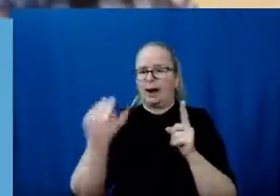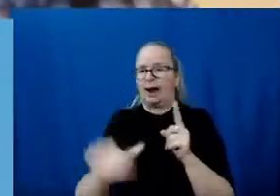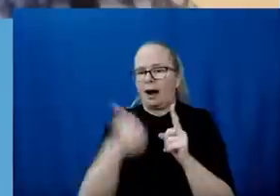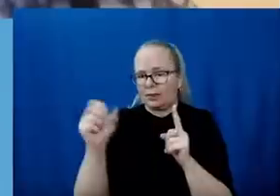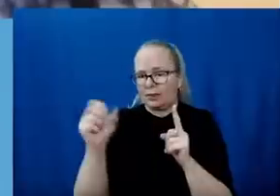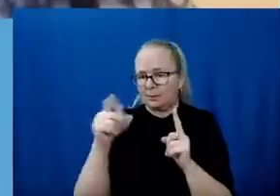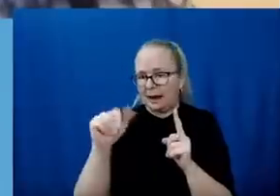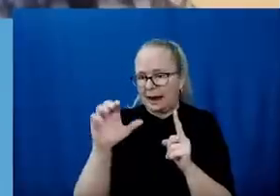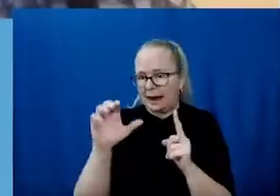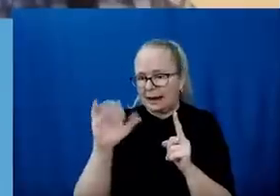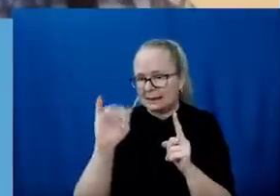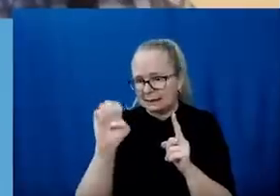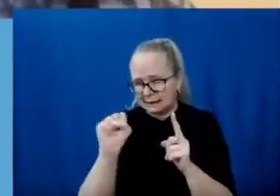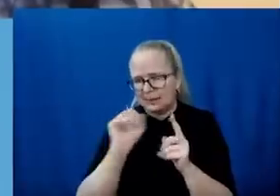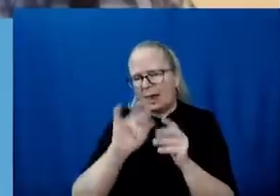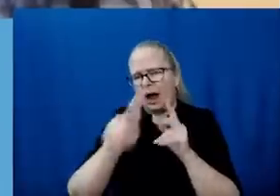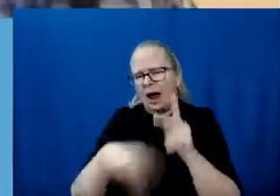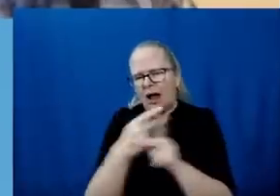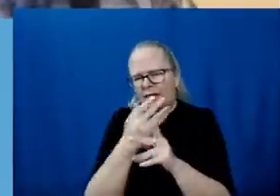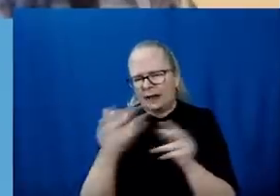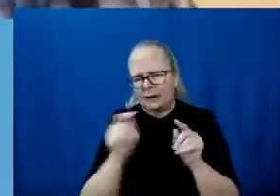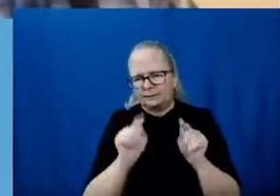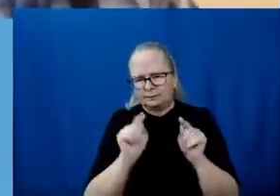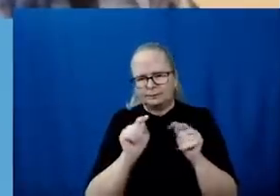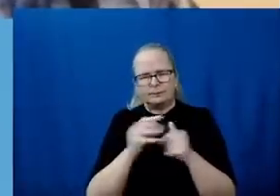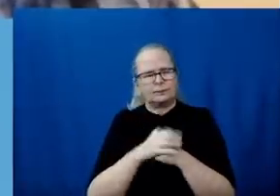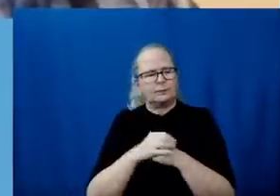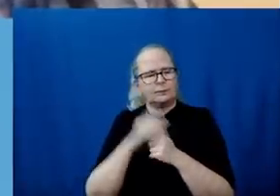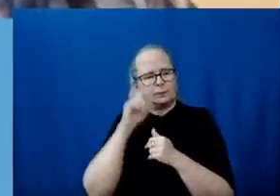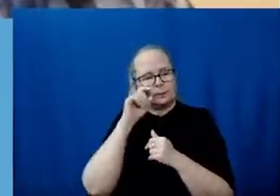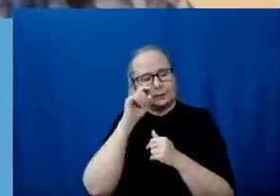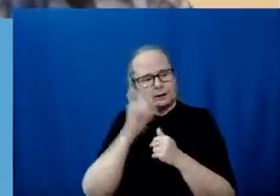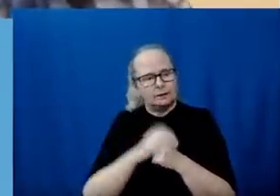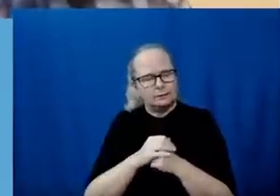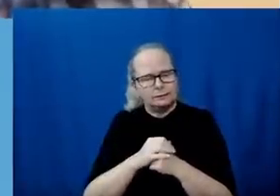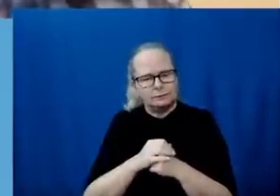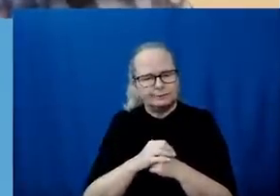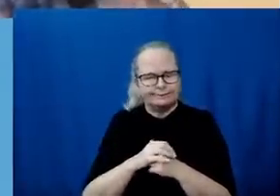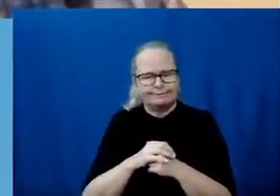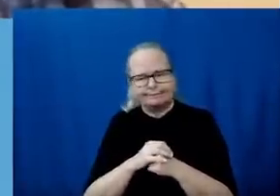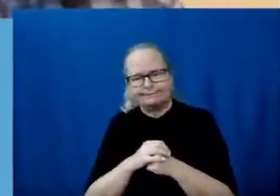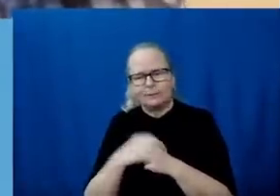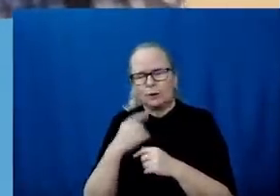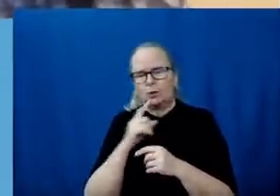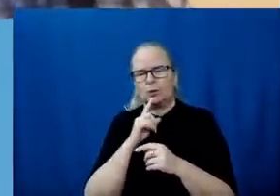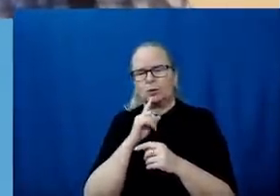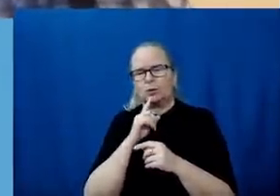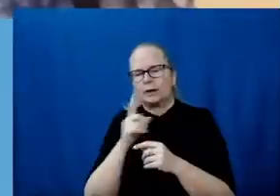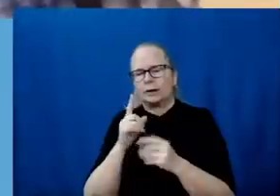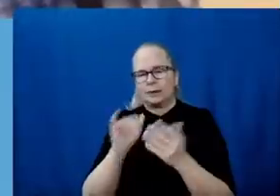genes into other species. So sort of those types of things all come